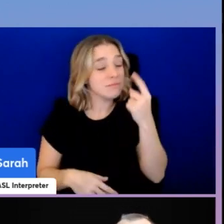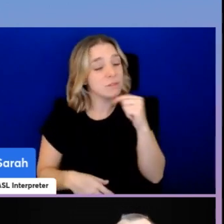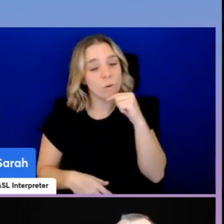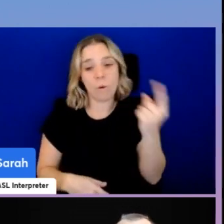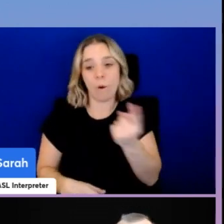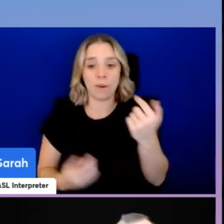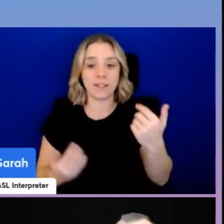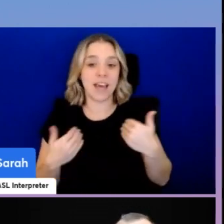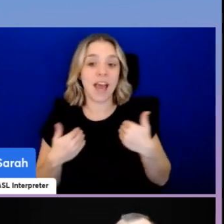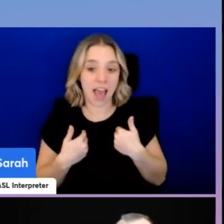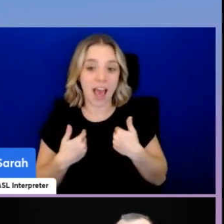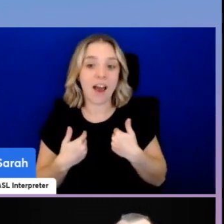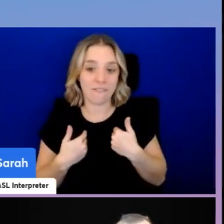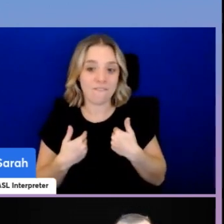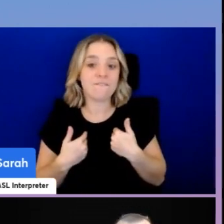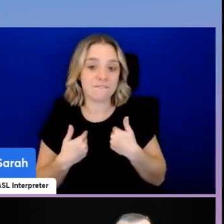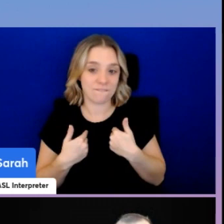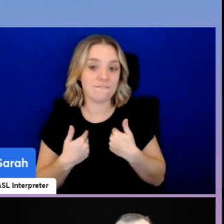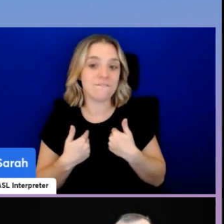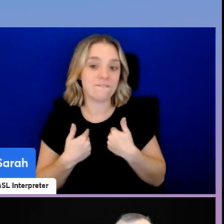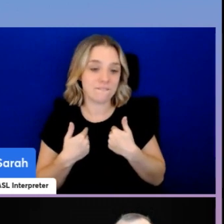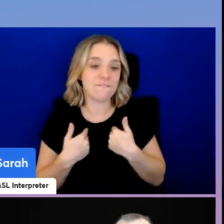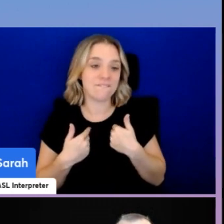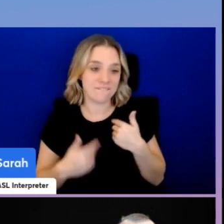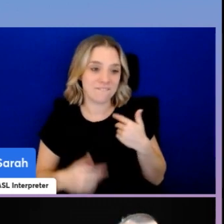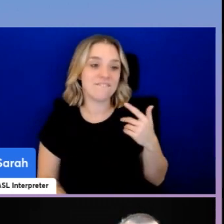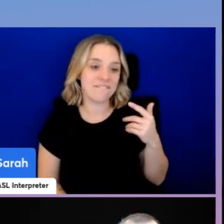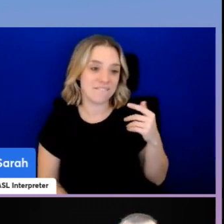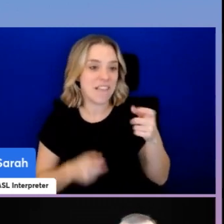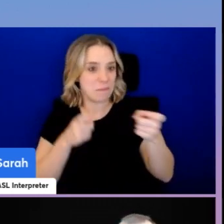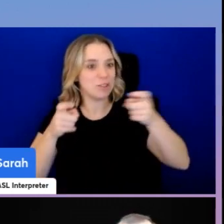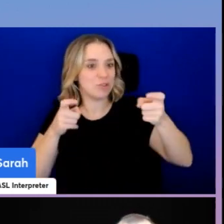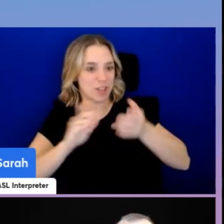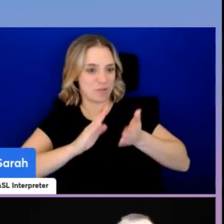have administrator rights on these systems.